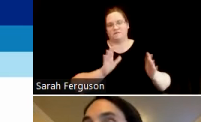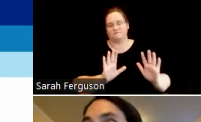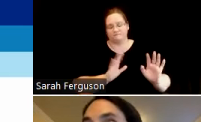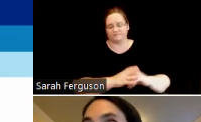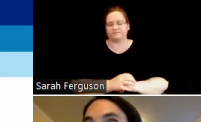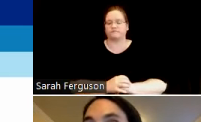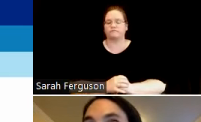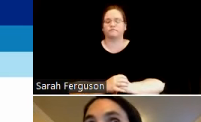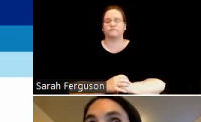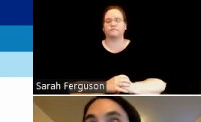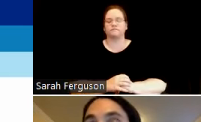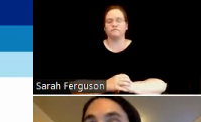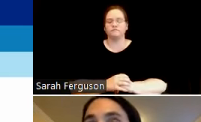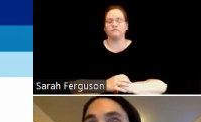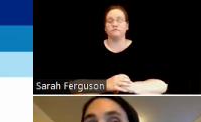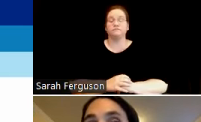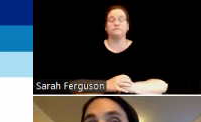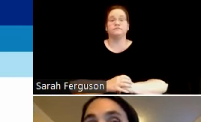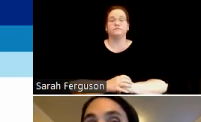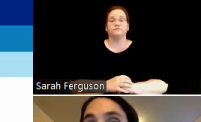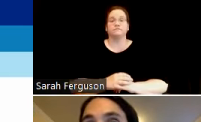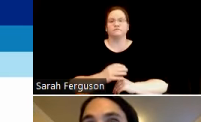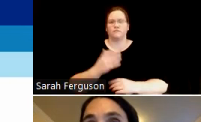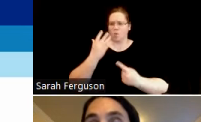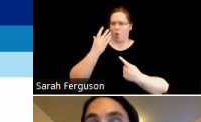Things that kids can be hospitalized for